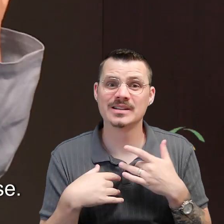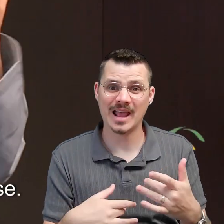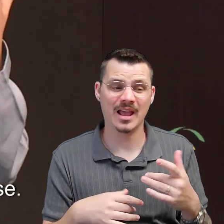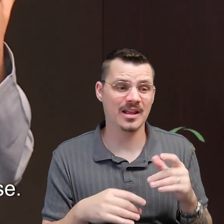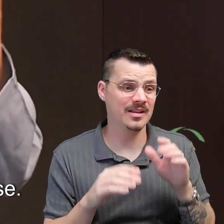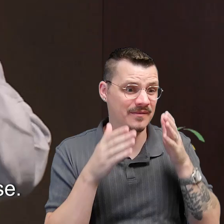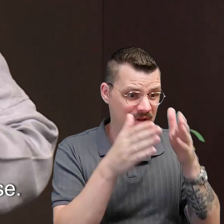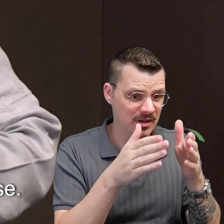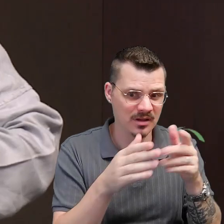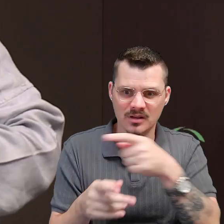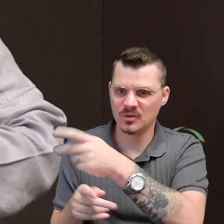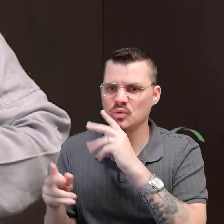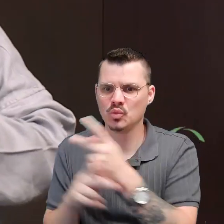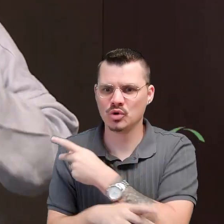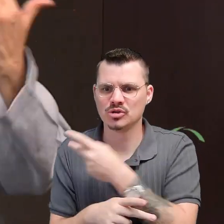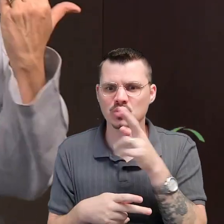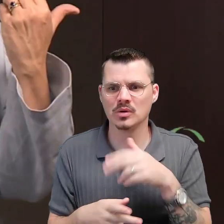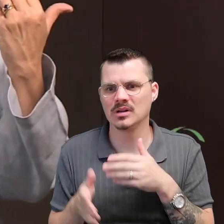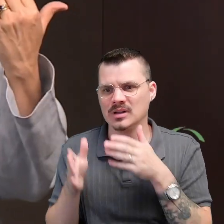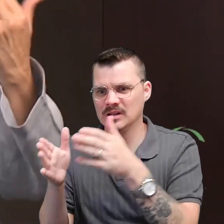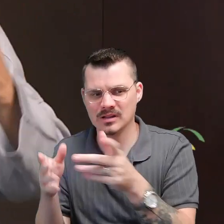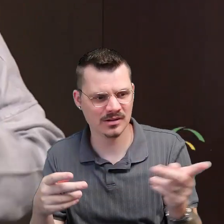likely to make part of it worse.